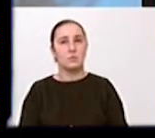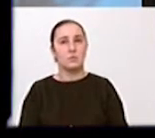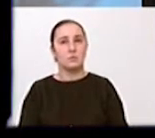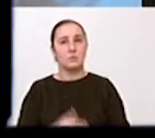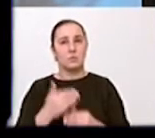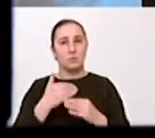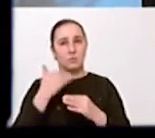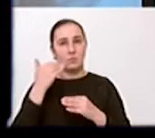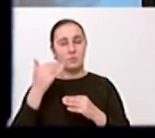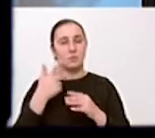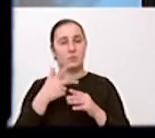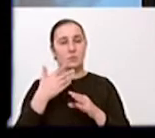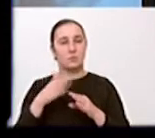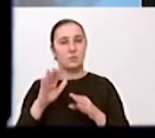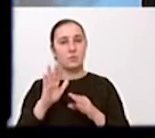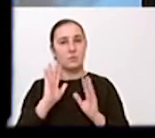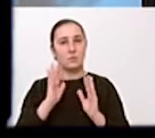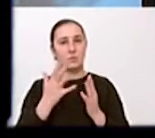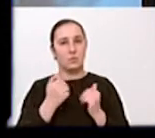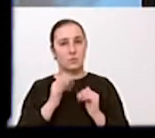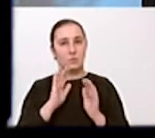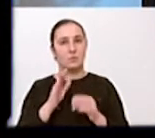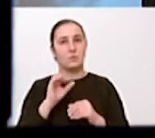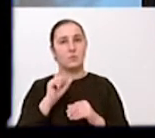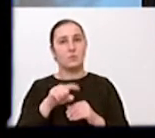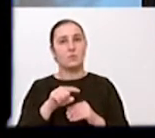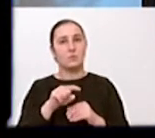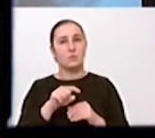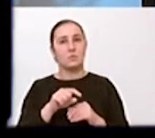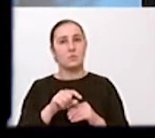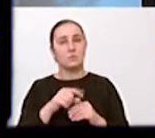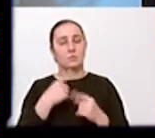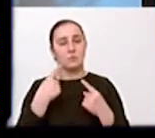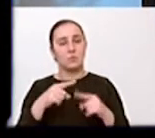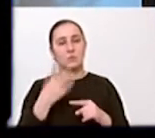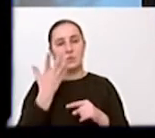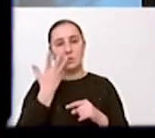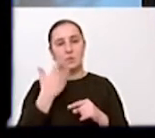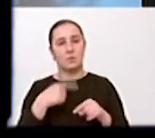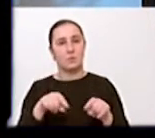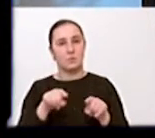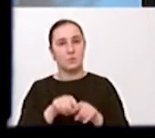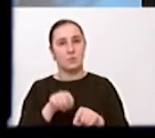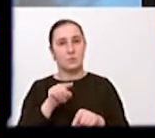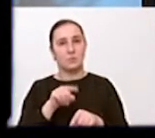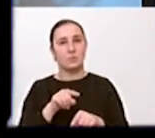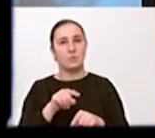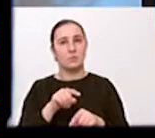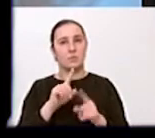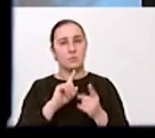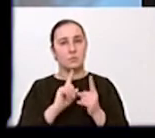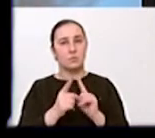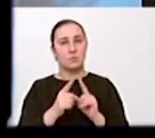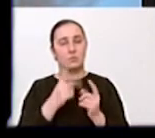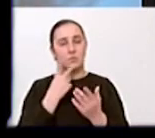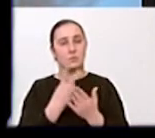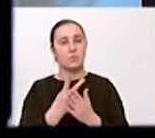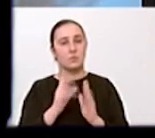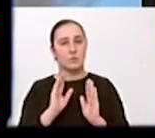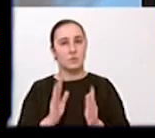tepa qismlarini ham olamiz. Endi esa boshqa ranglar bilan o'zgartirib